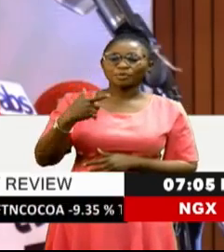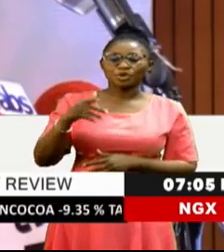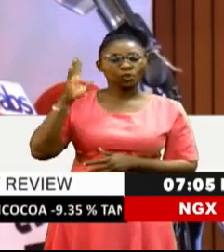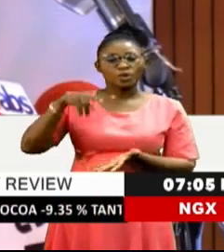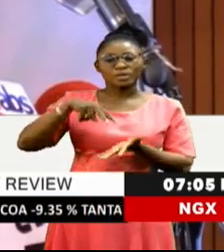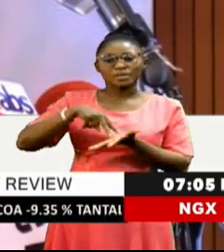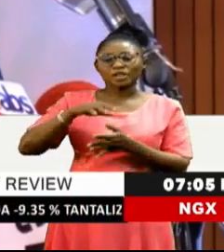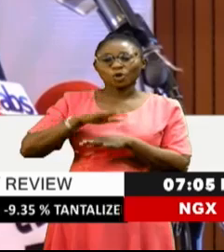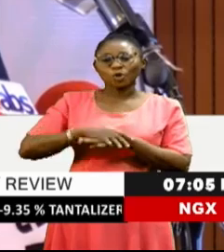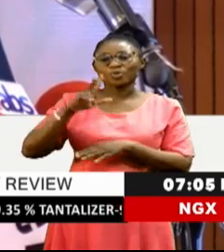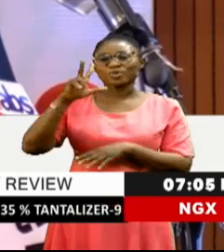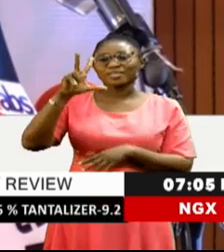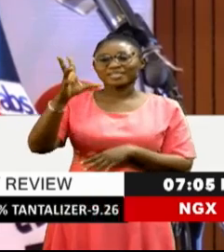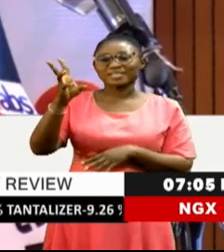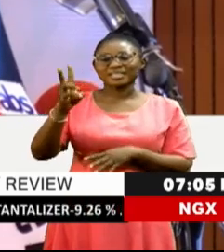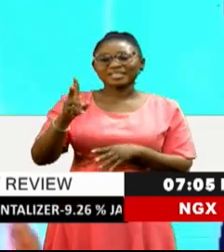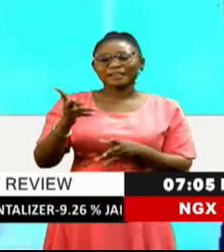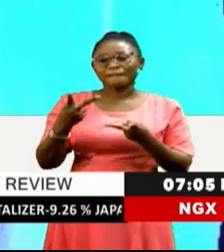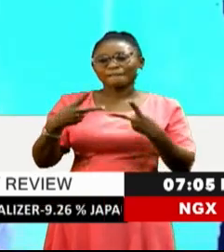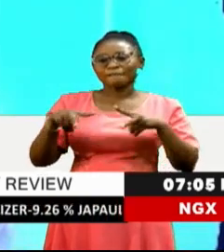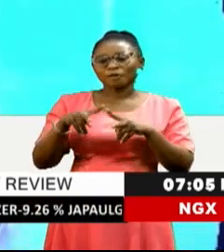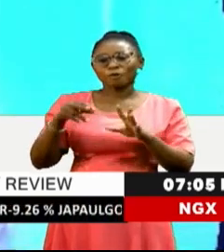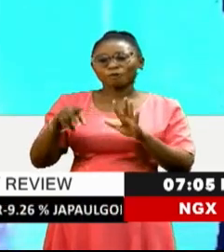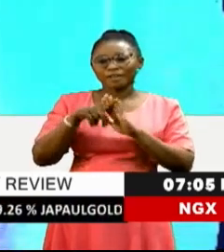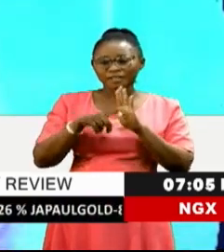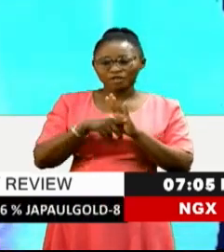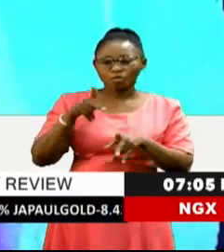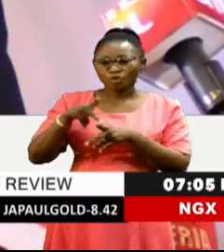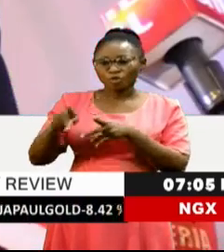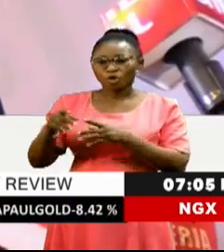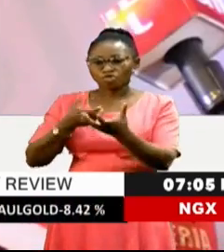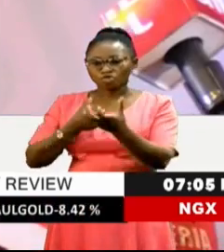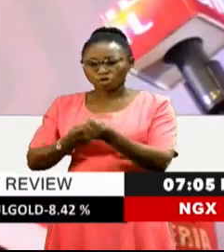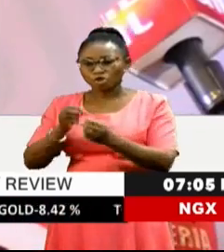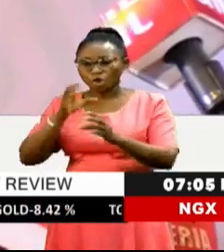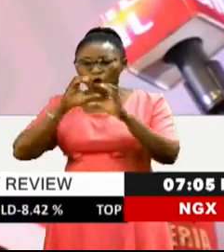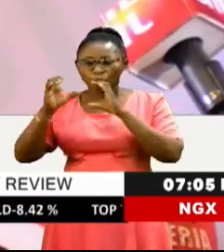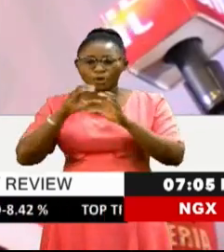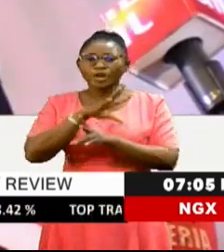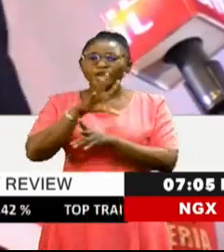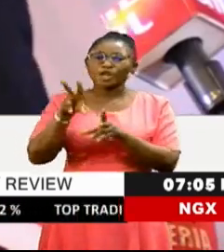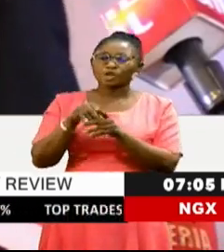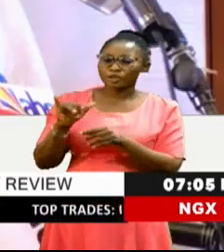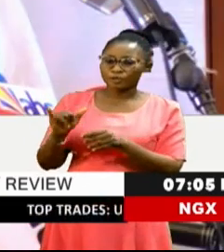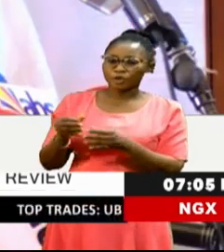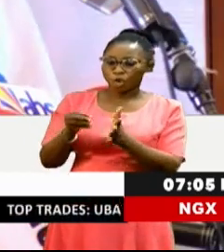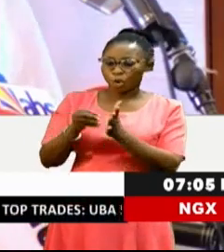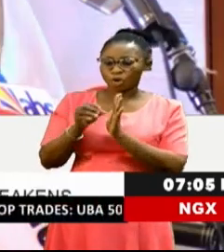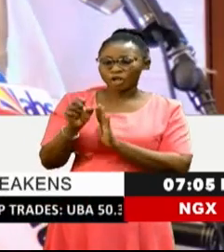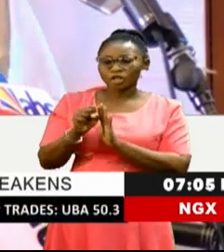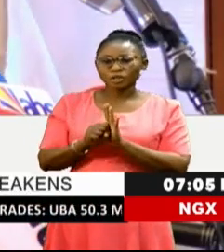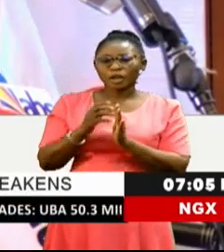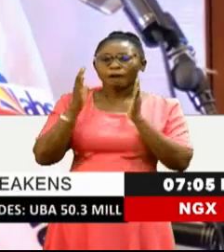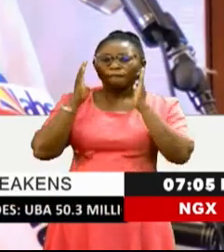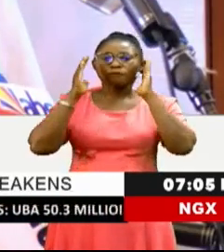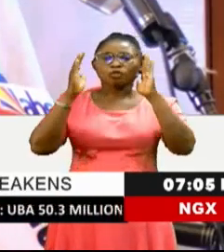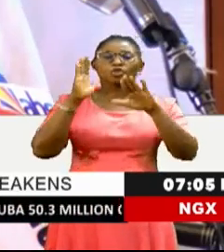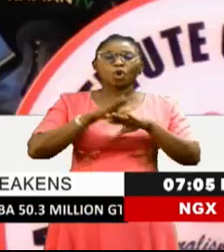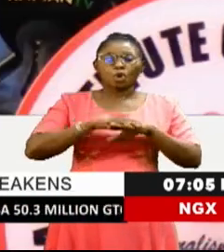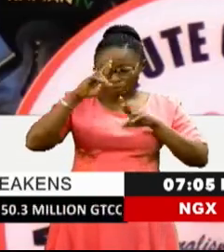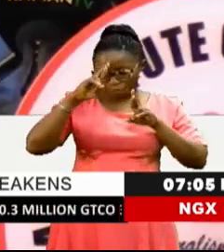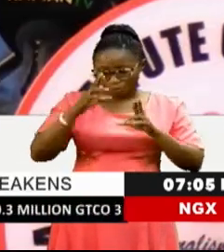of ethics, professionalism, trust, communication, inclusivity, and ownership, while focusing on